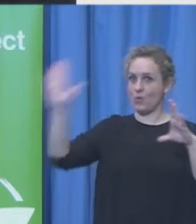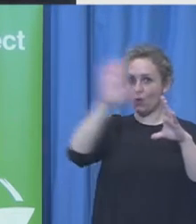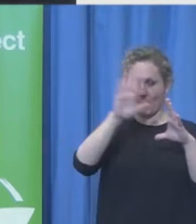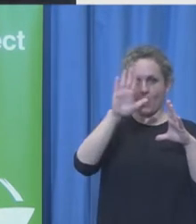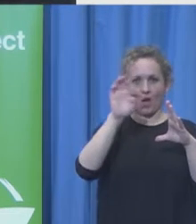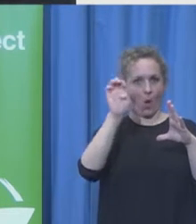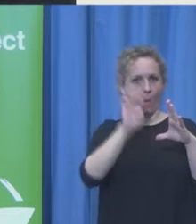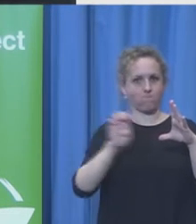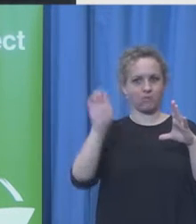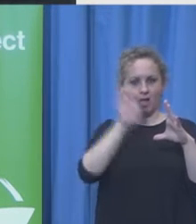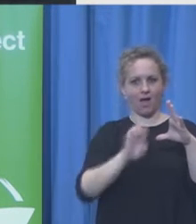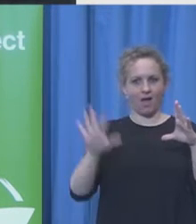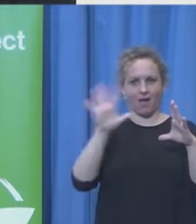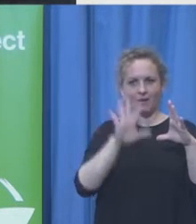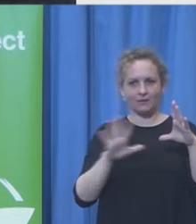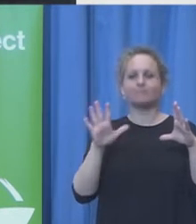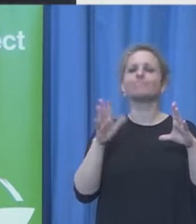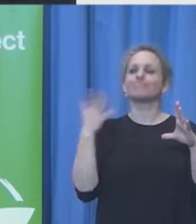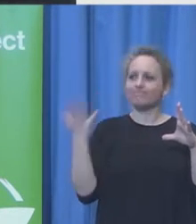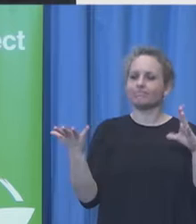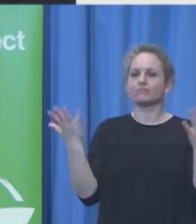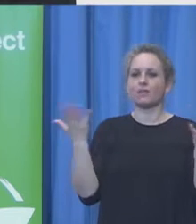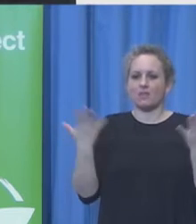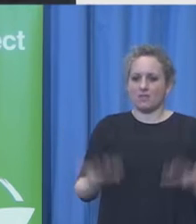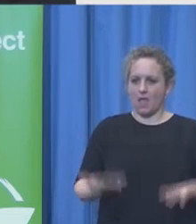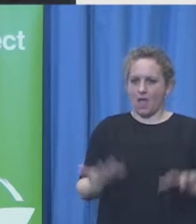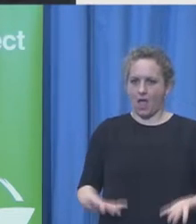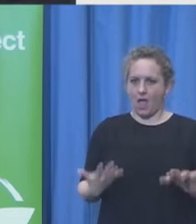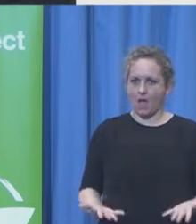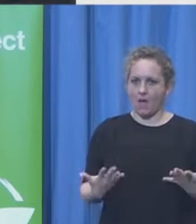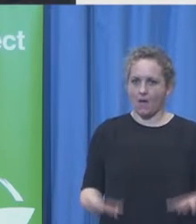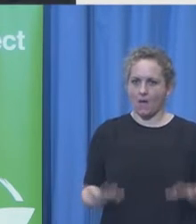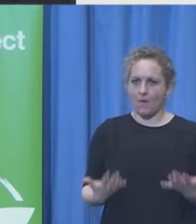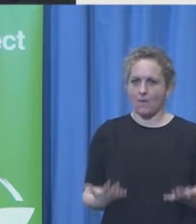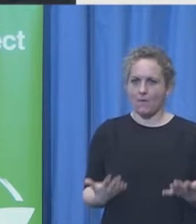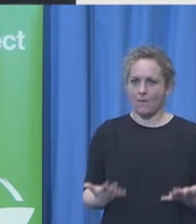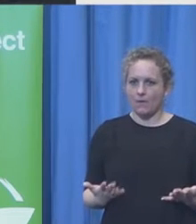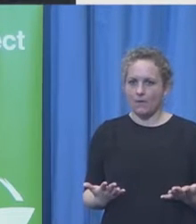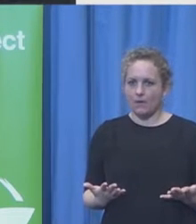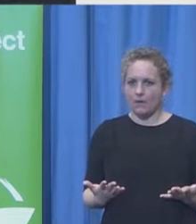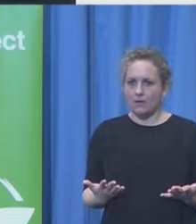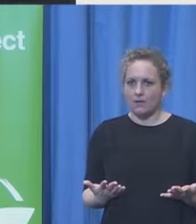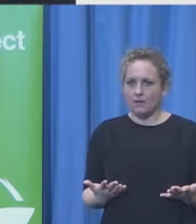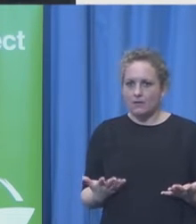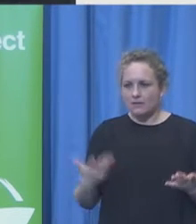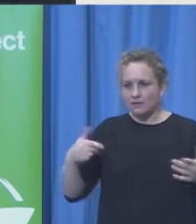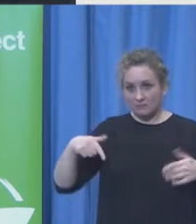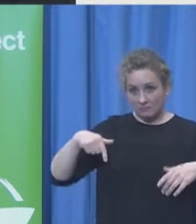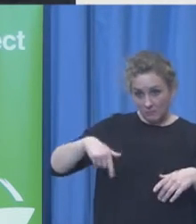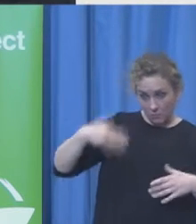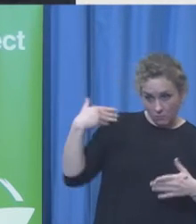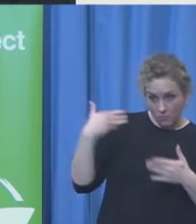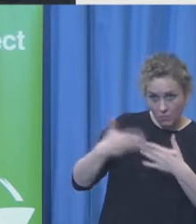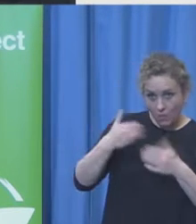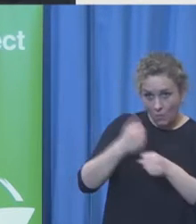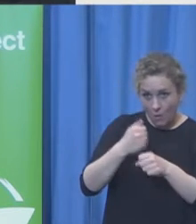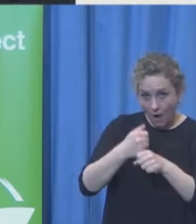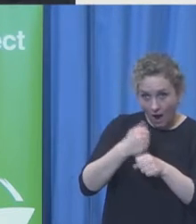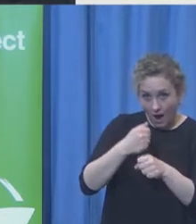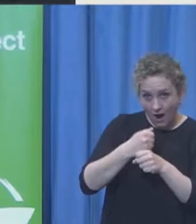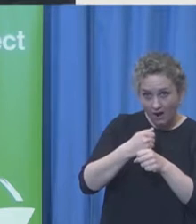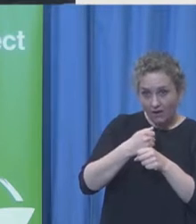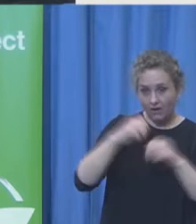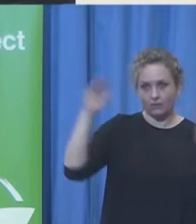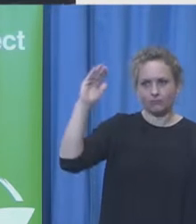are going to interact with Europe post-Brexit is extremely important to us as well. Because